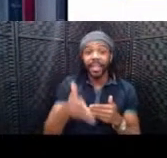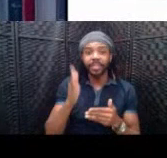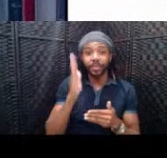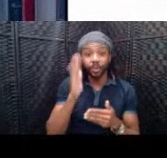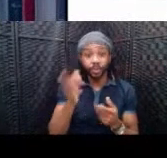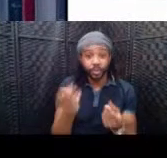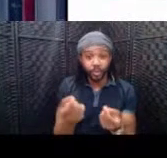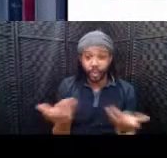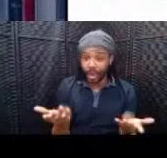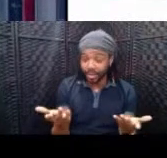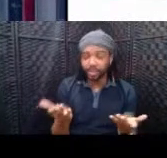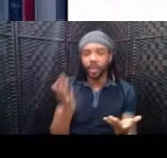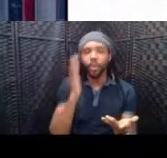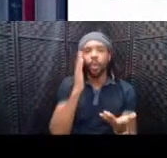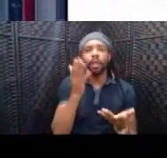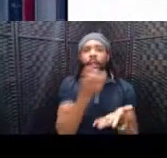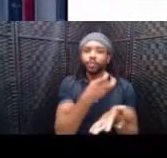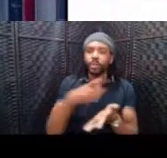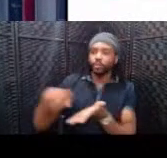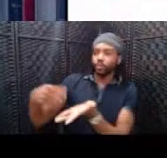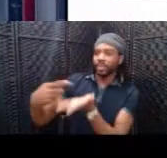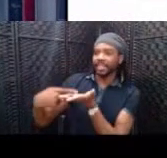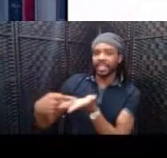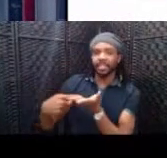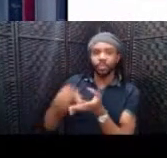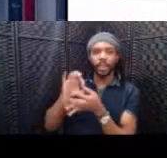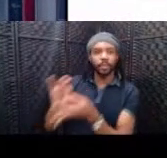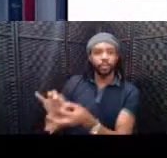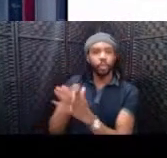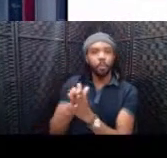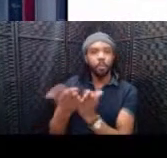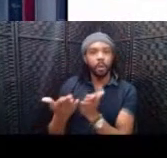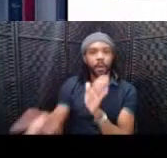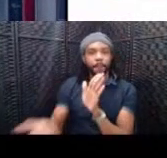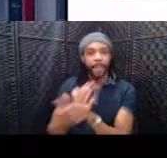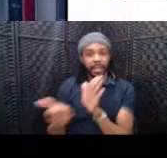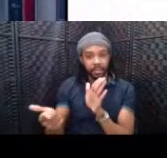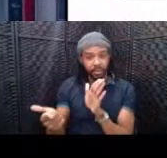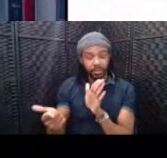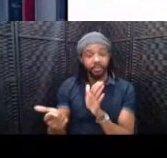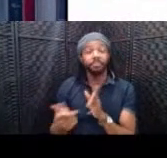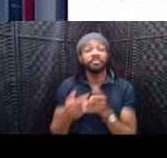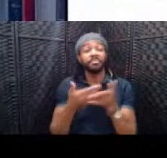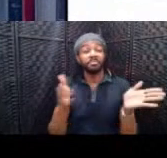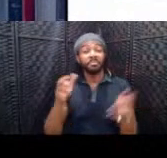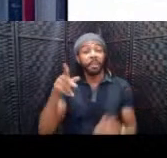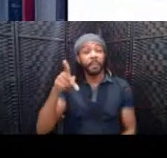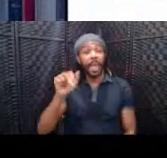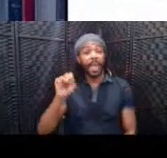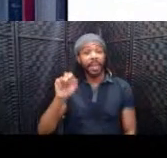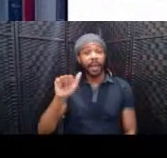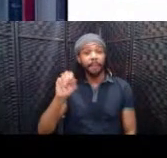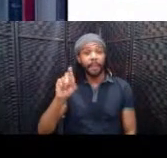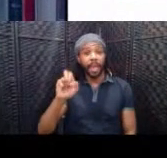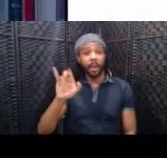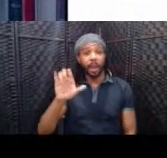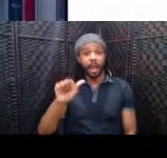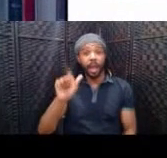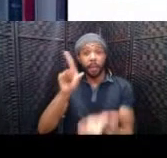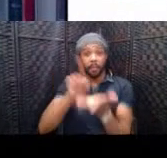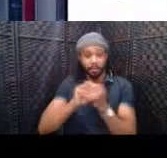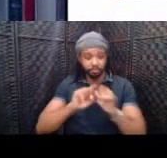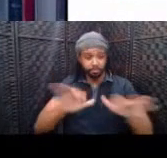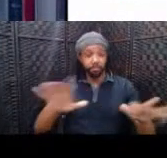to be moving into the conversation on book bans. And according to PEN America, who published a report in September of this